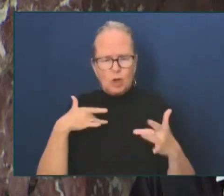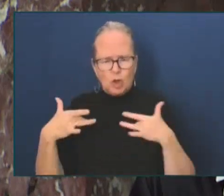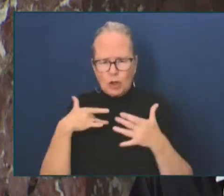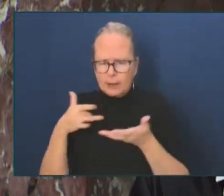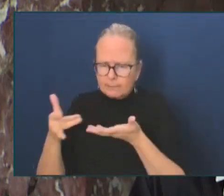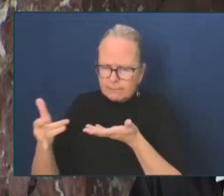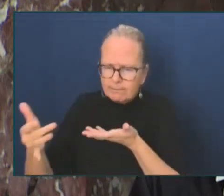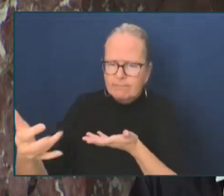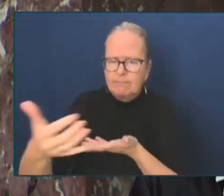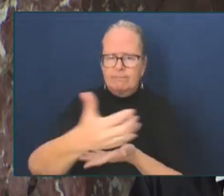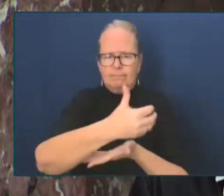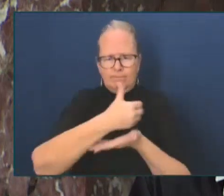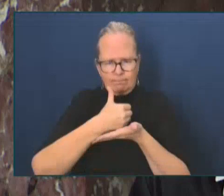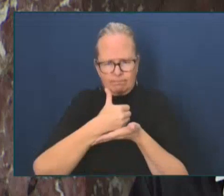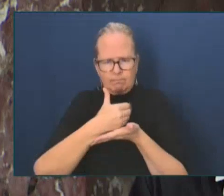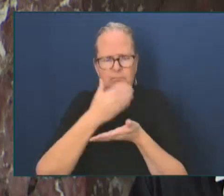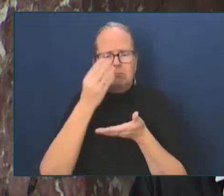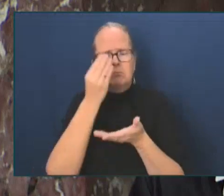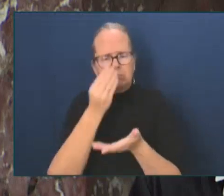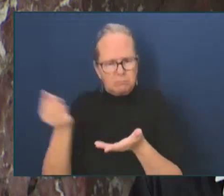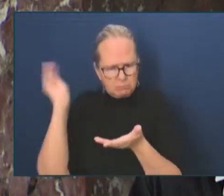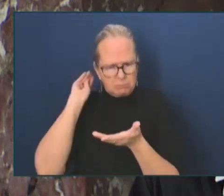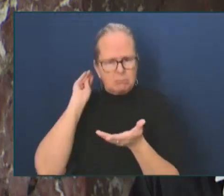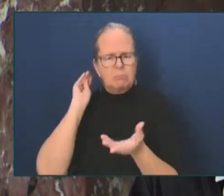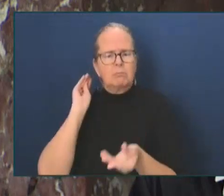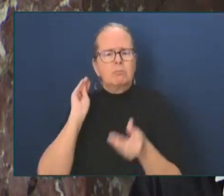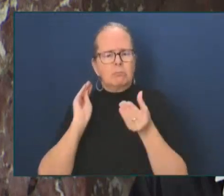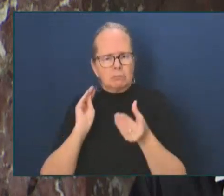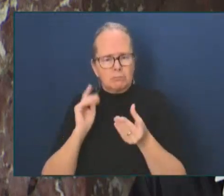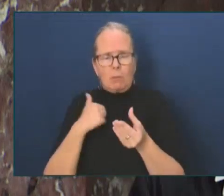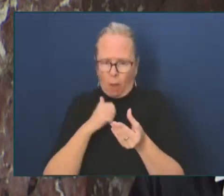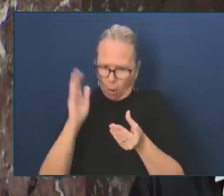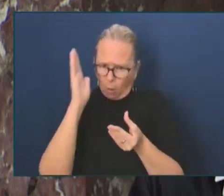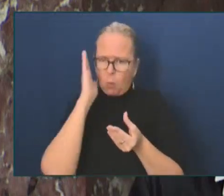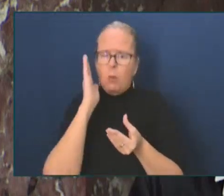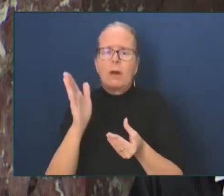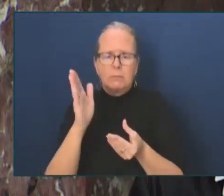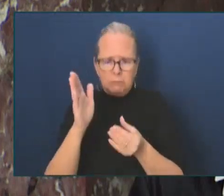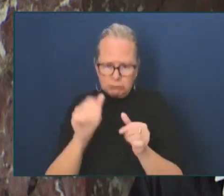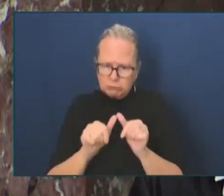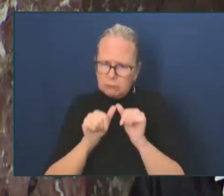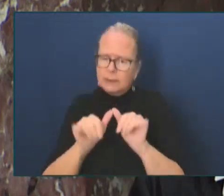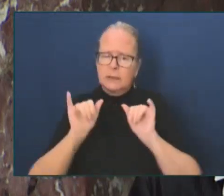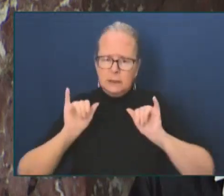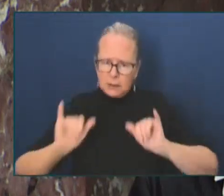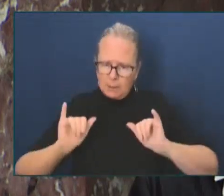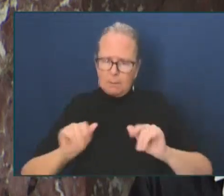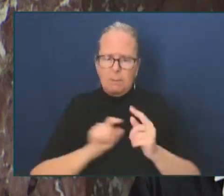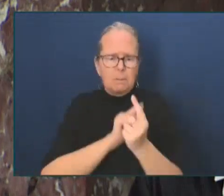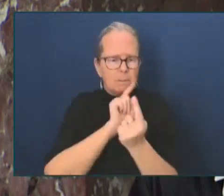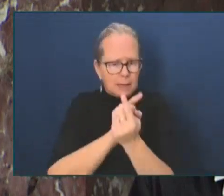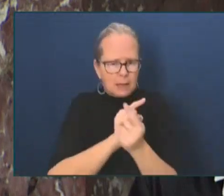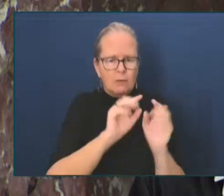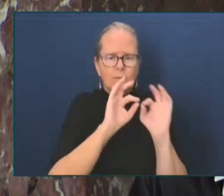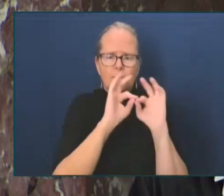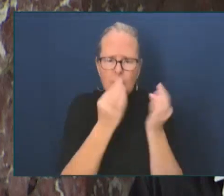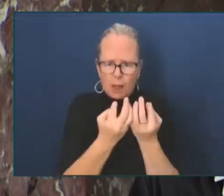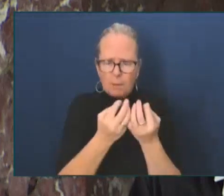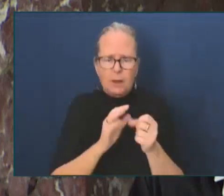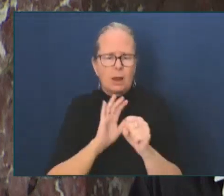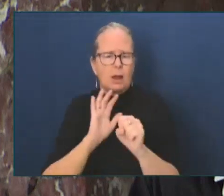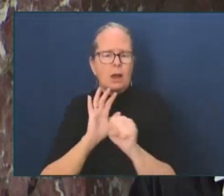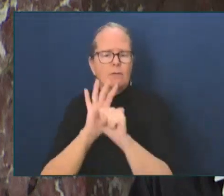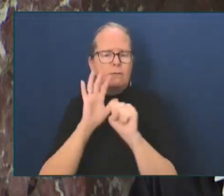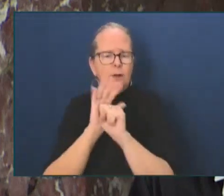continue to listen to families, to listen to advocacy groups, to organisations, and we will be